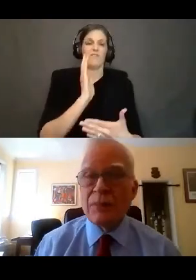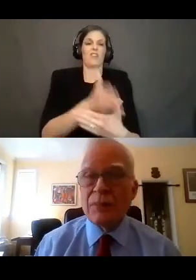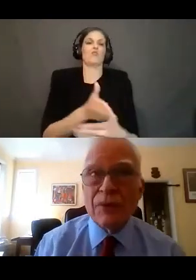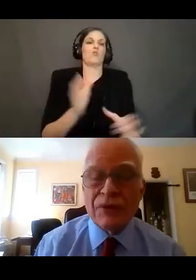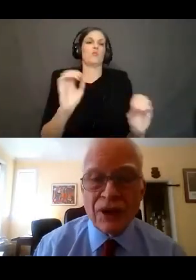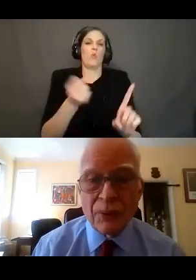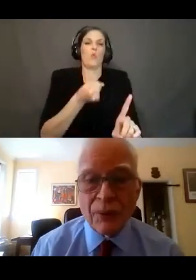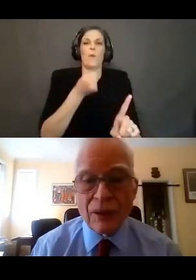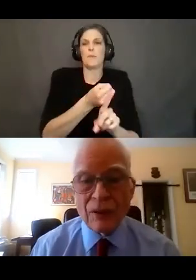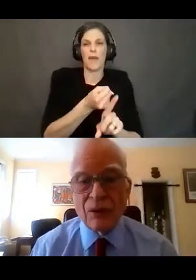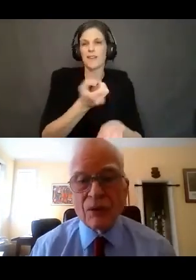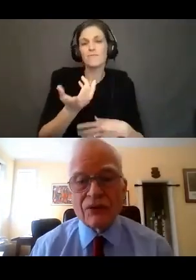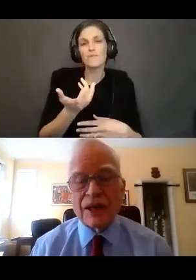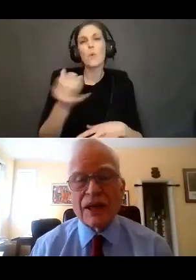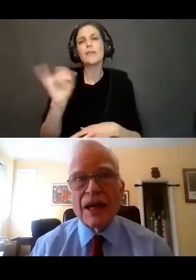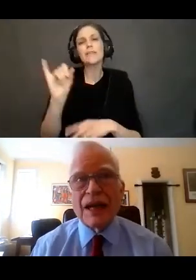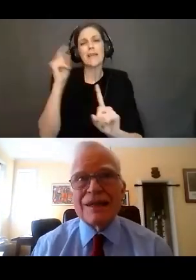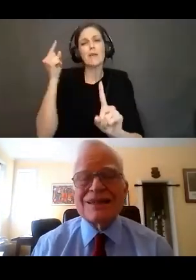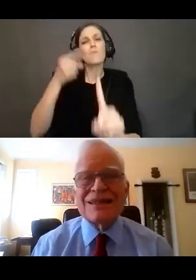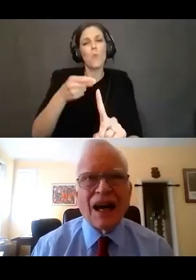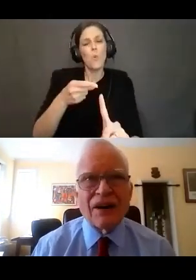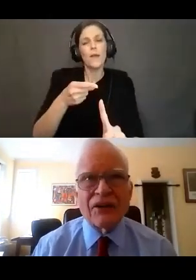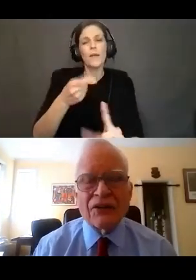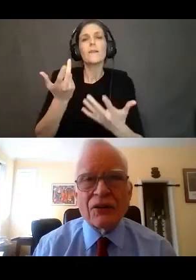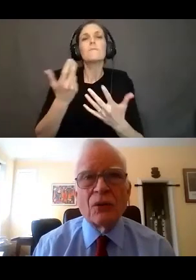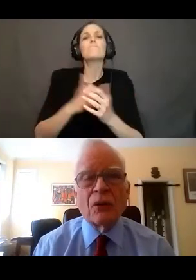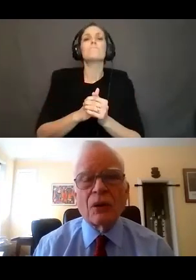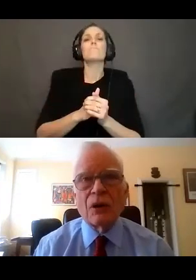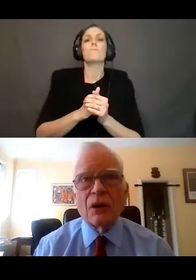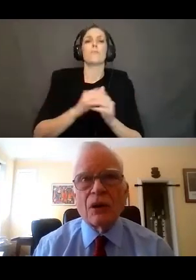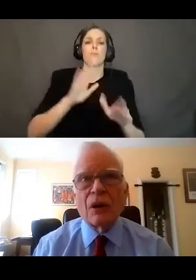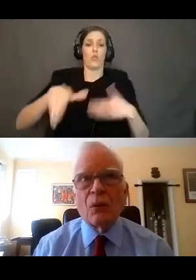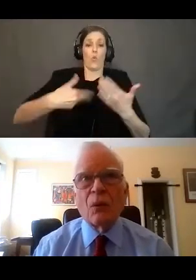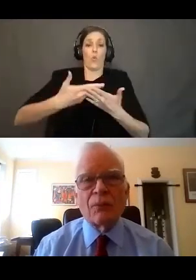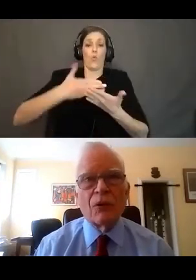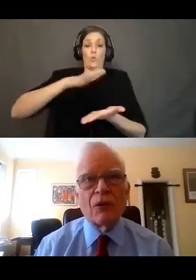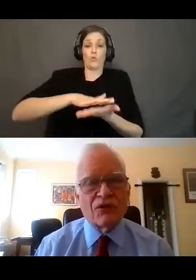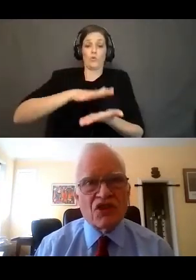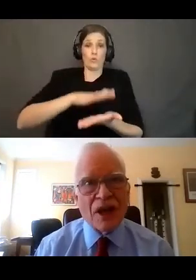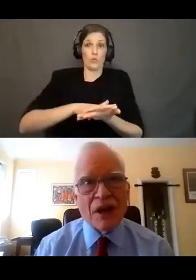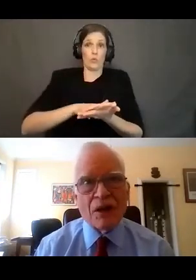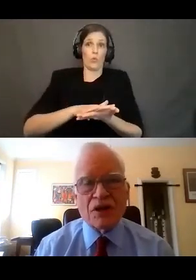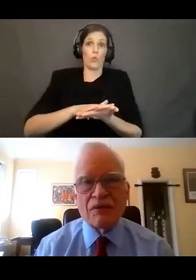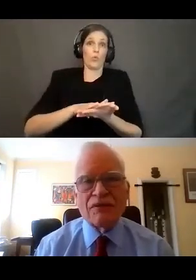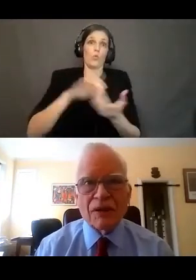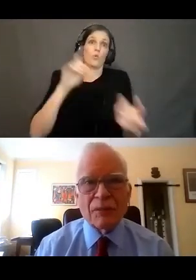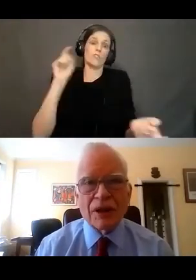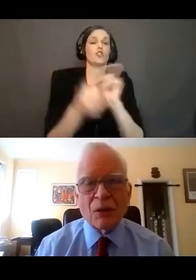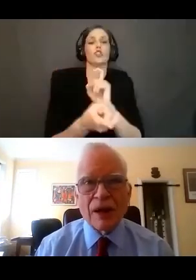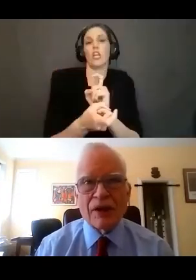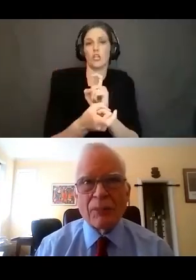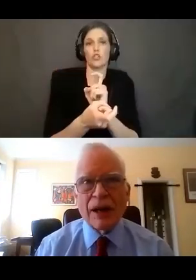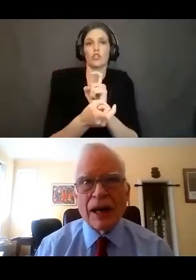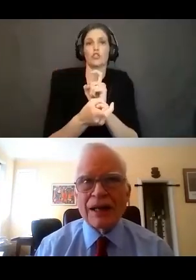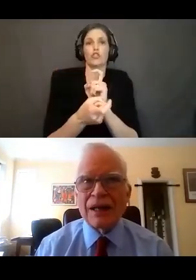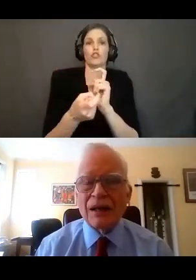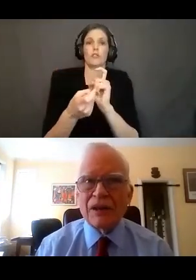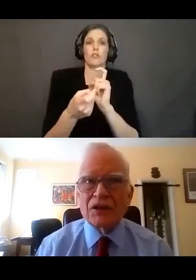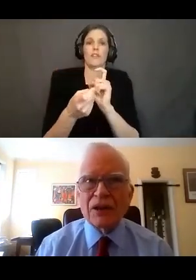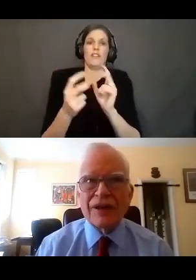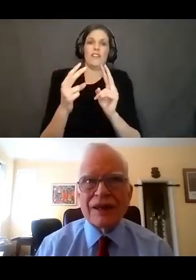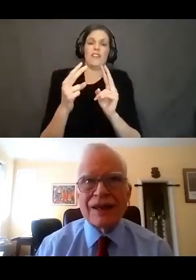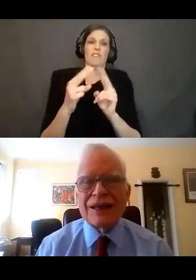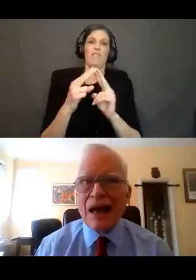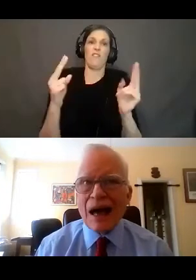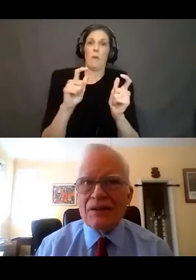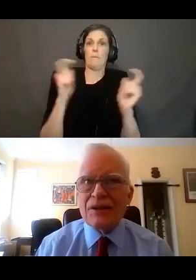the same point holds, that the entire school was changed in fundamental ways by an